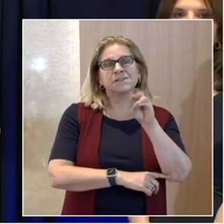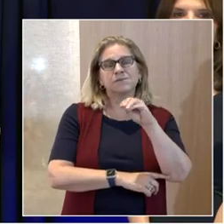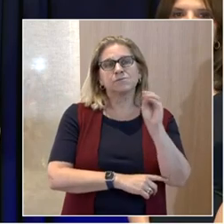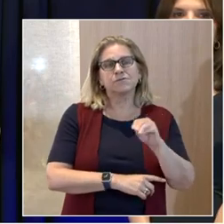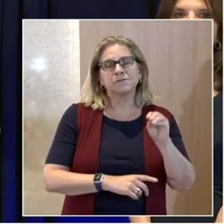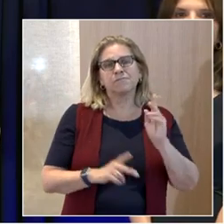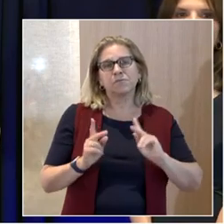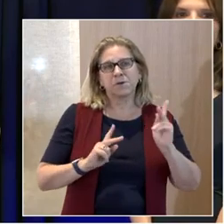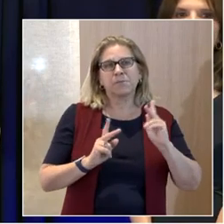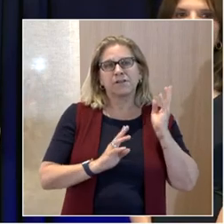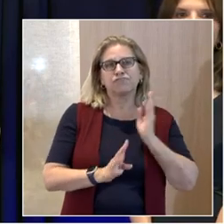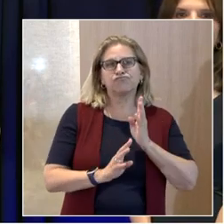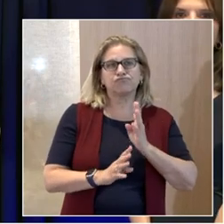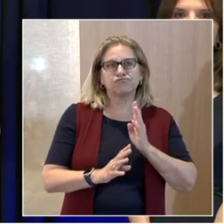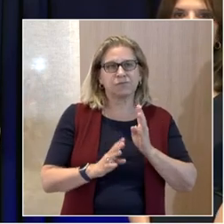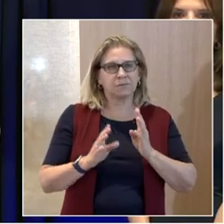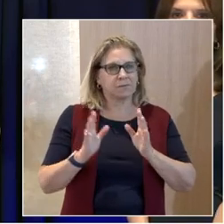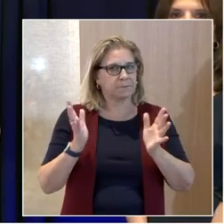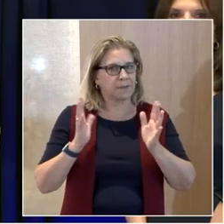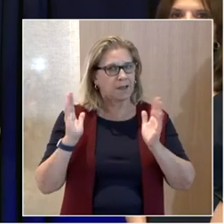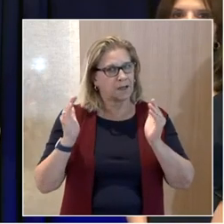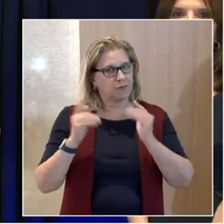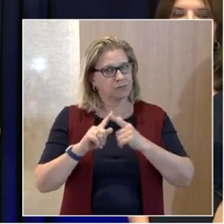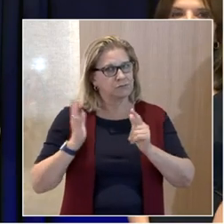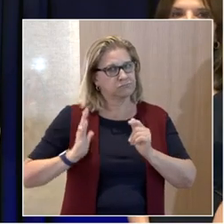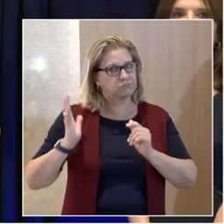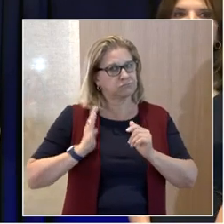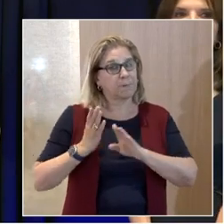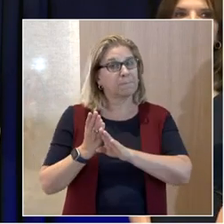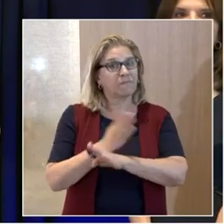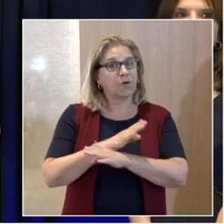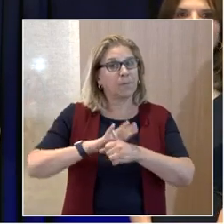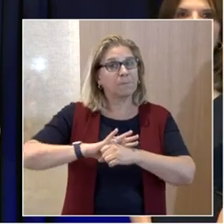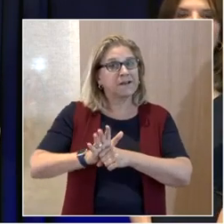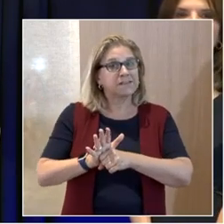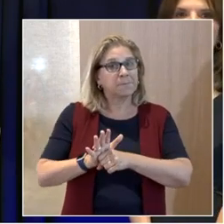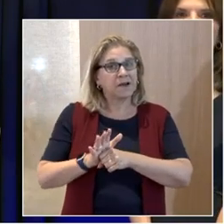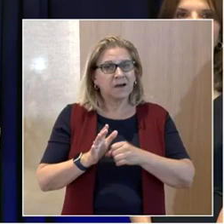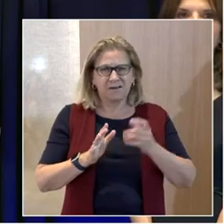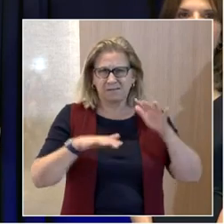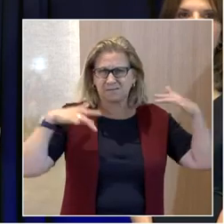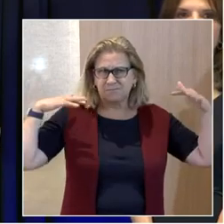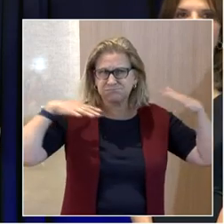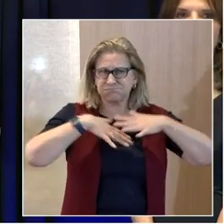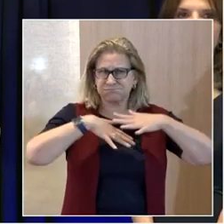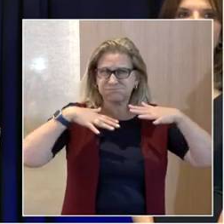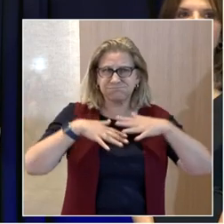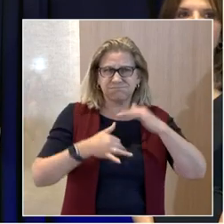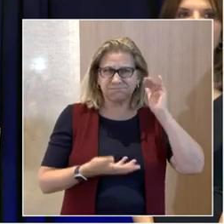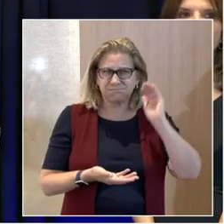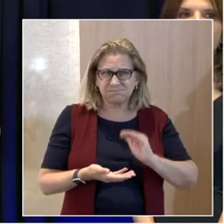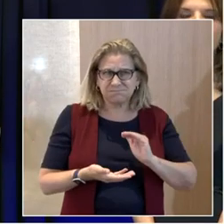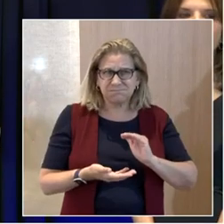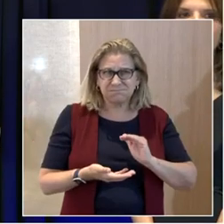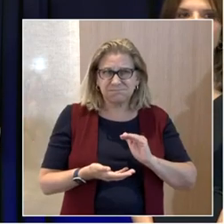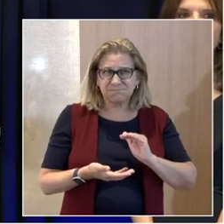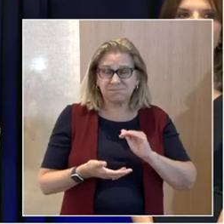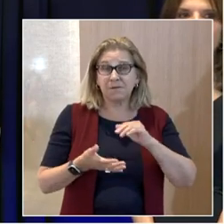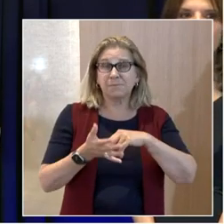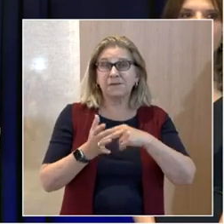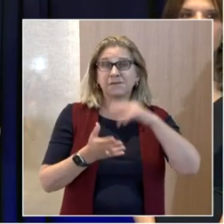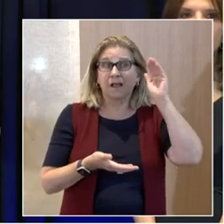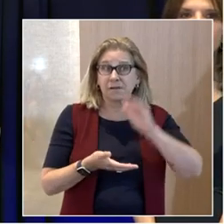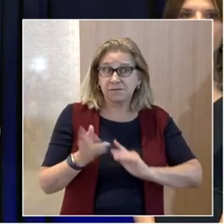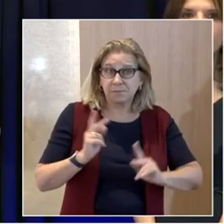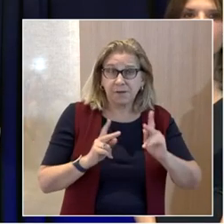take expert economic analysis to say if you have less people, that means less money, less revenue, less tax dollars that are coming